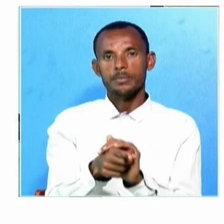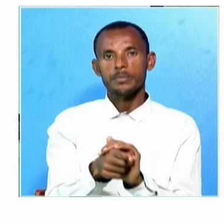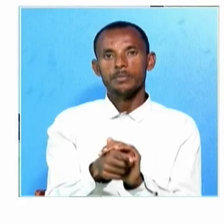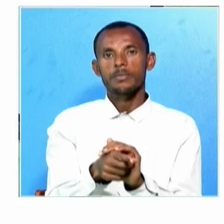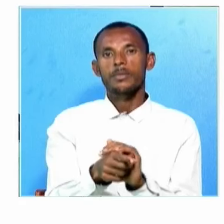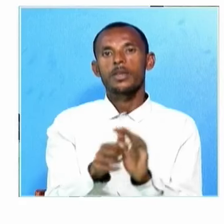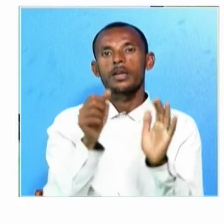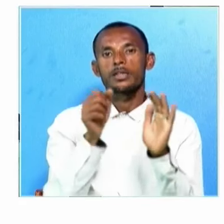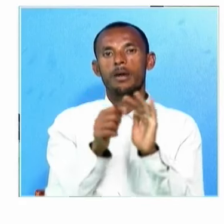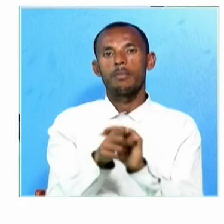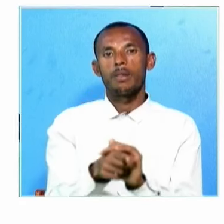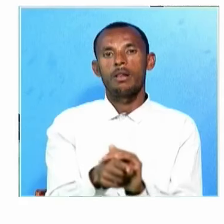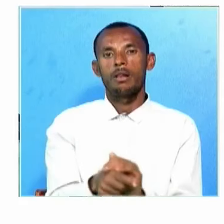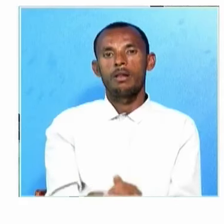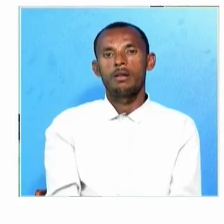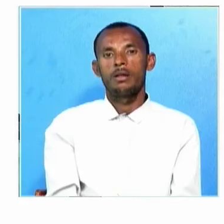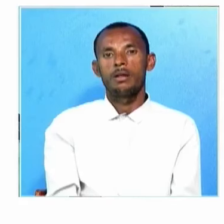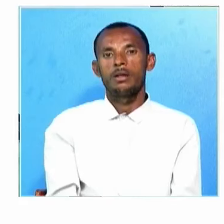Example